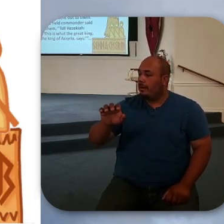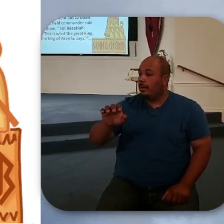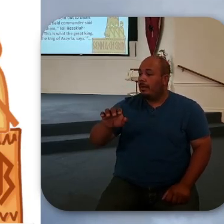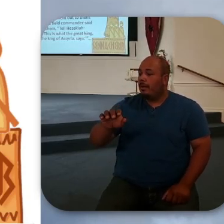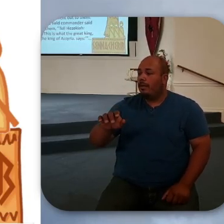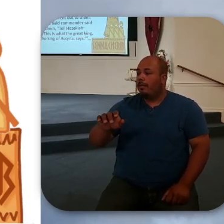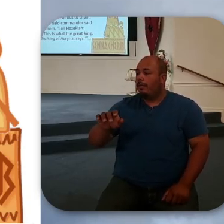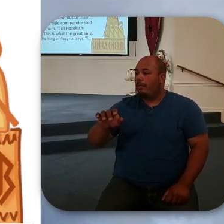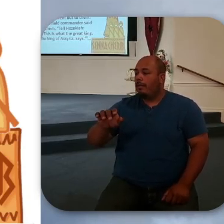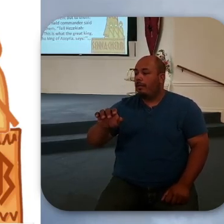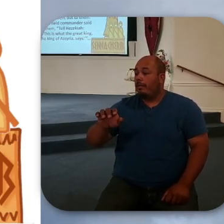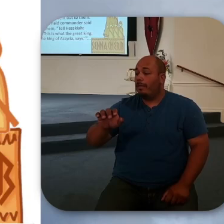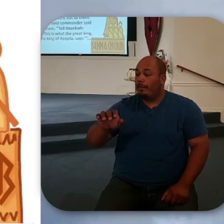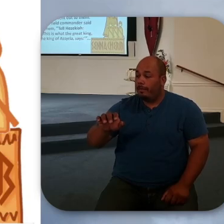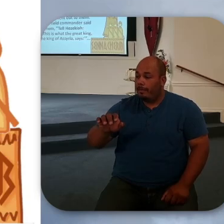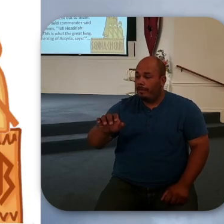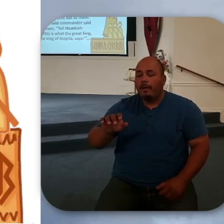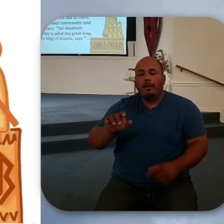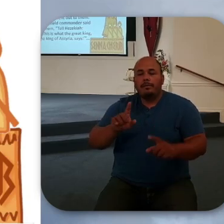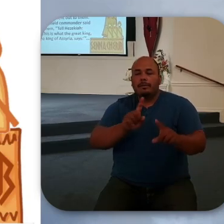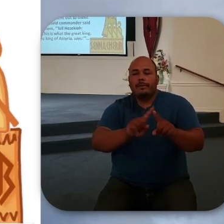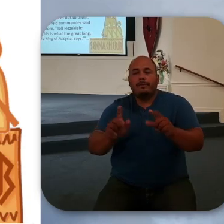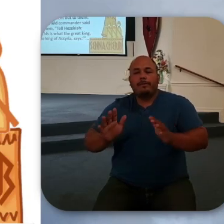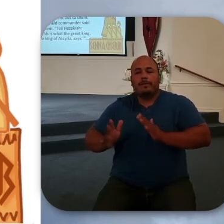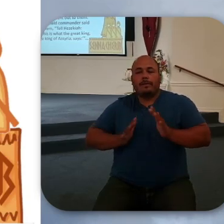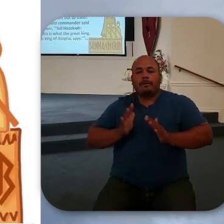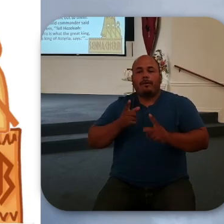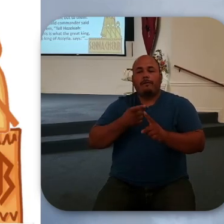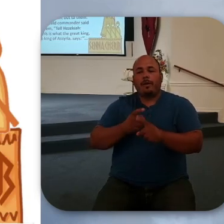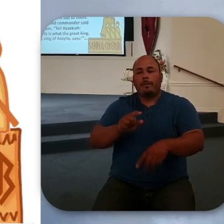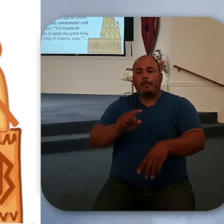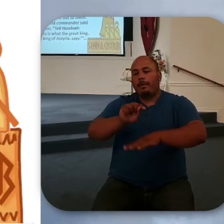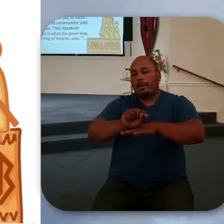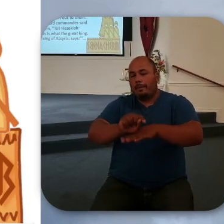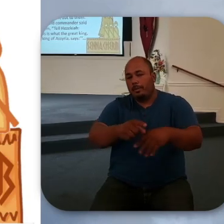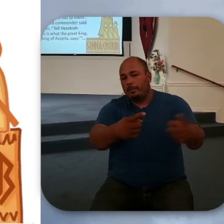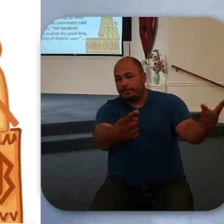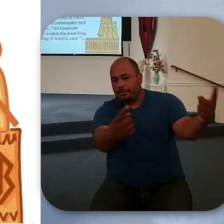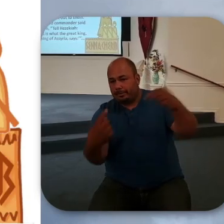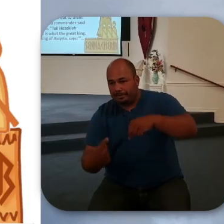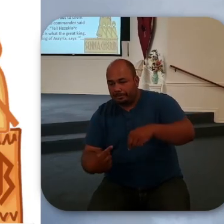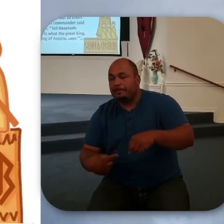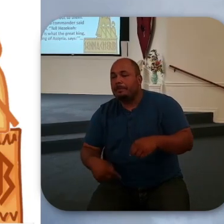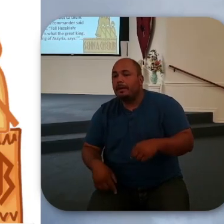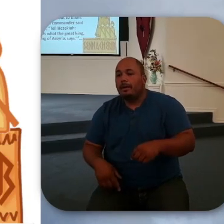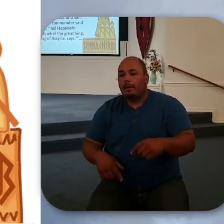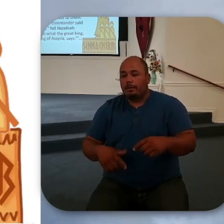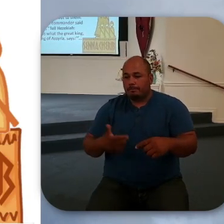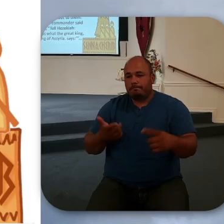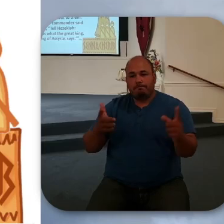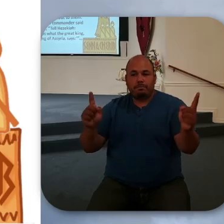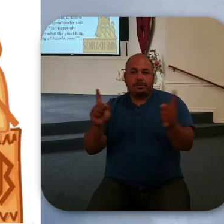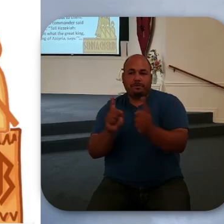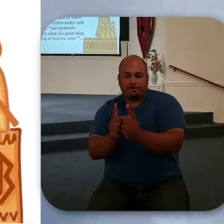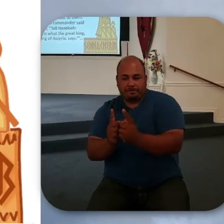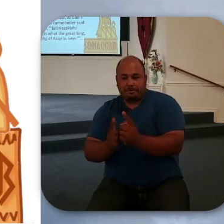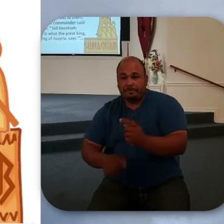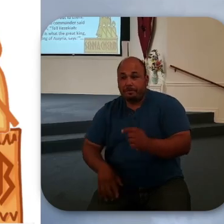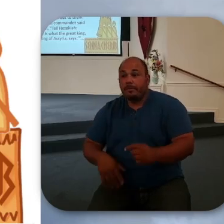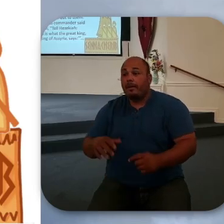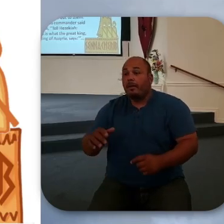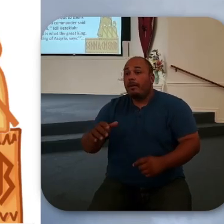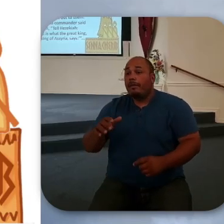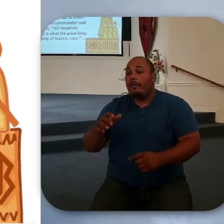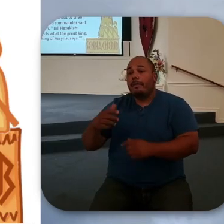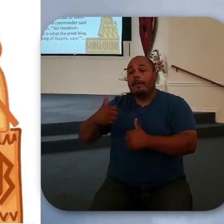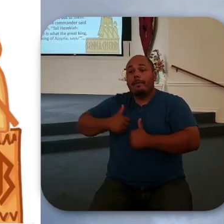administrator, Shebna, the secretary, and Joah, son of Asaph, the recorder, went out to them. The field commander said